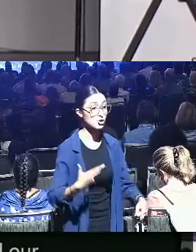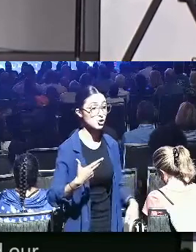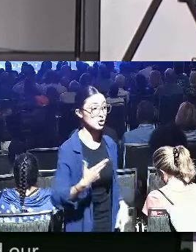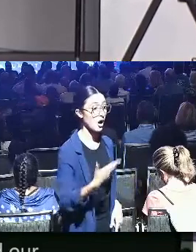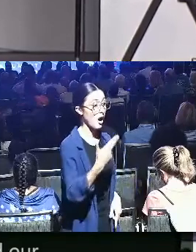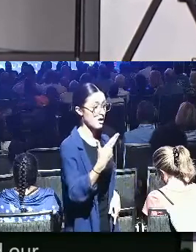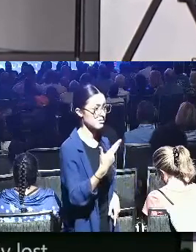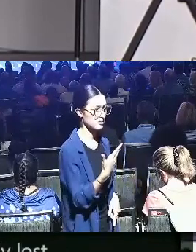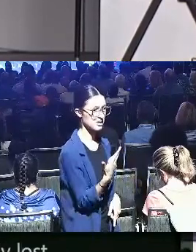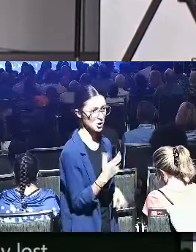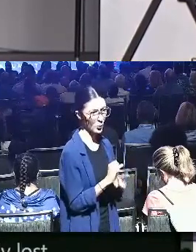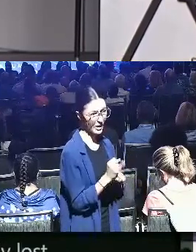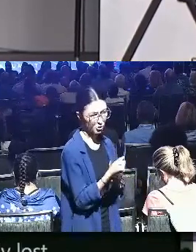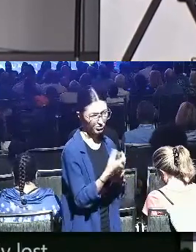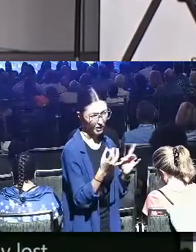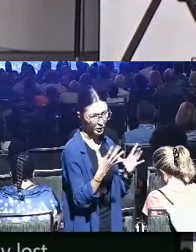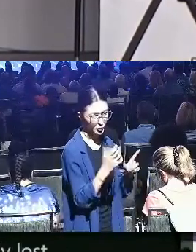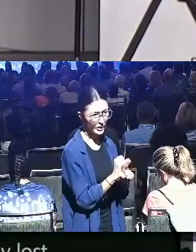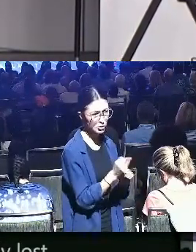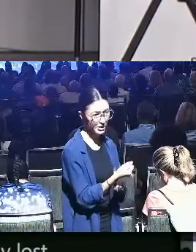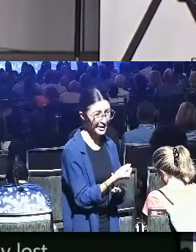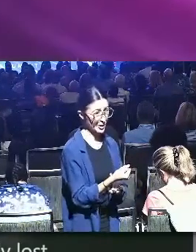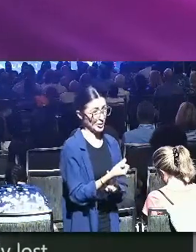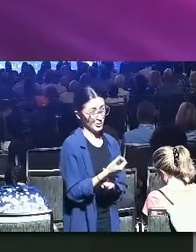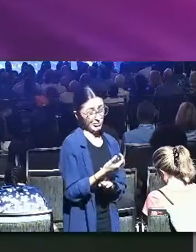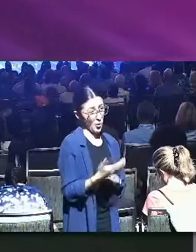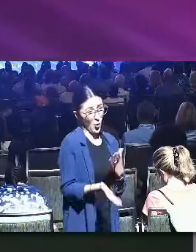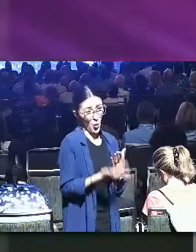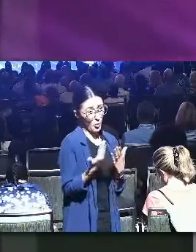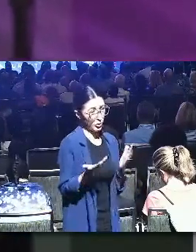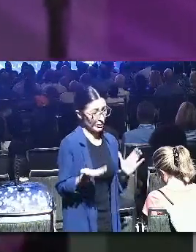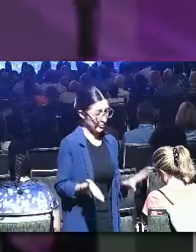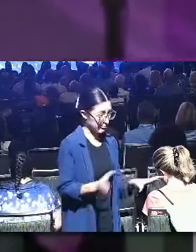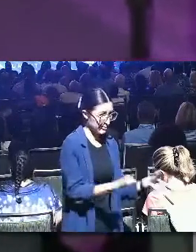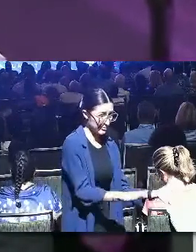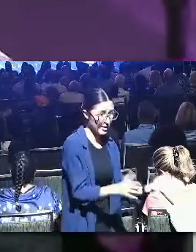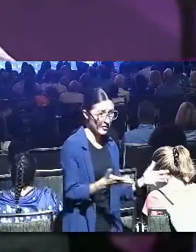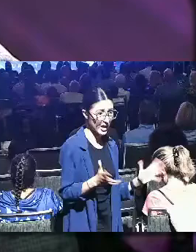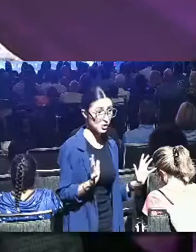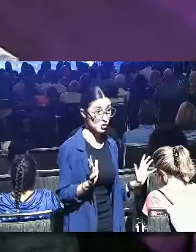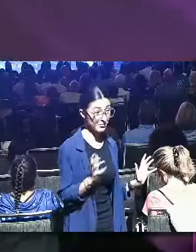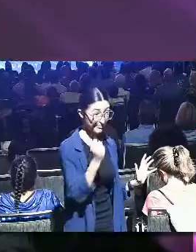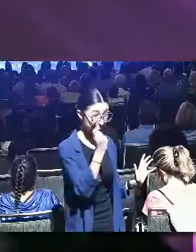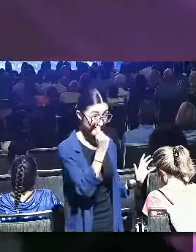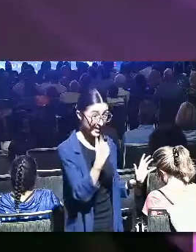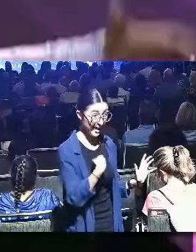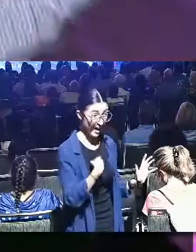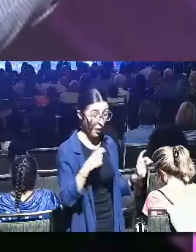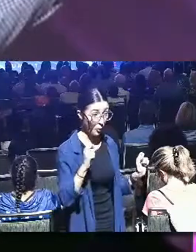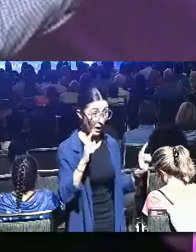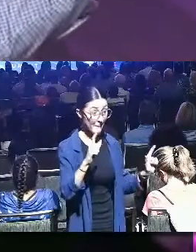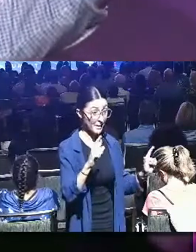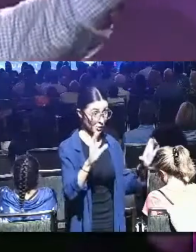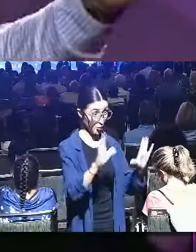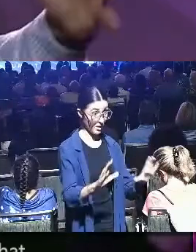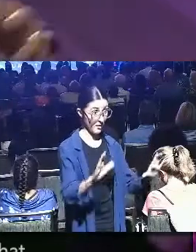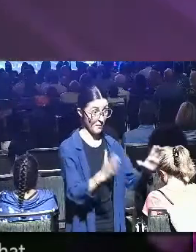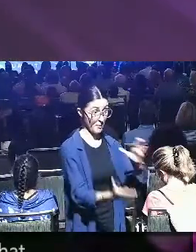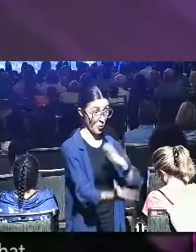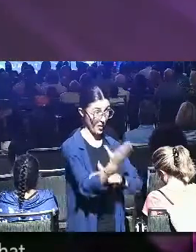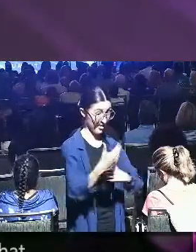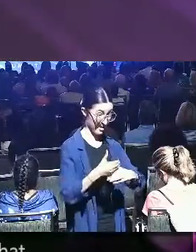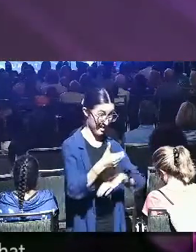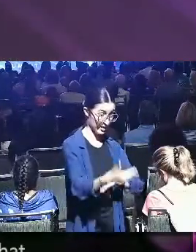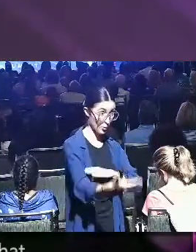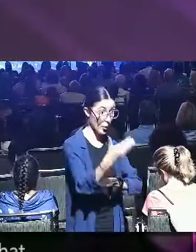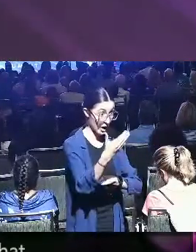life. I woke up on a Sunday morning at 6 a.m. I was preaching that day and Marci came frantically running down the